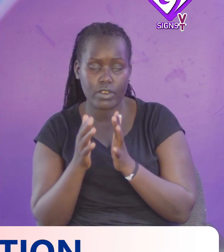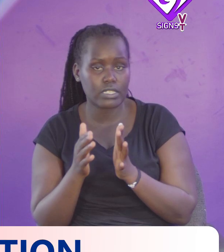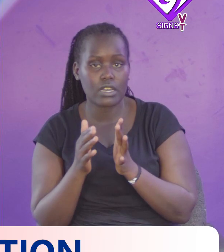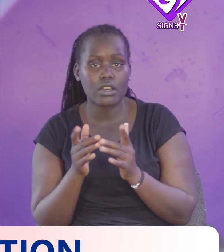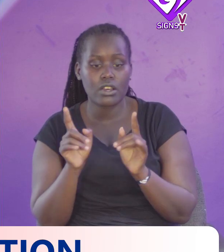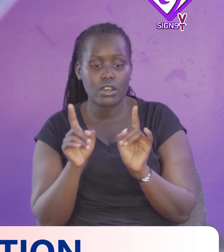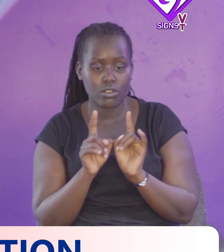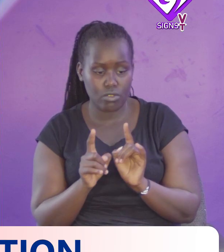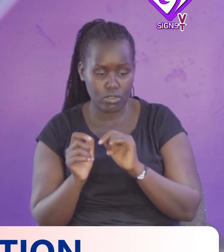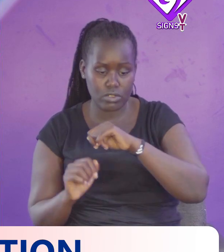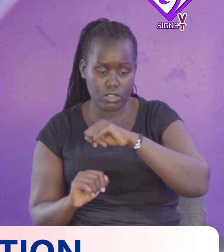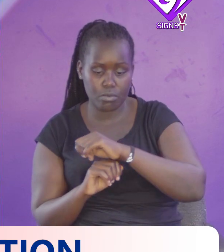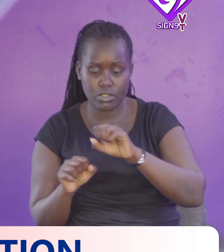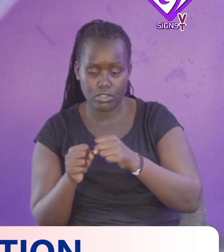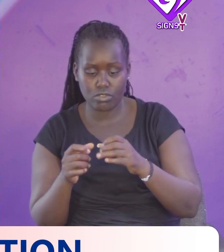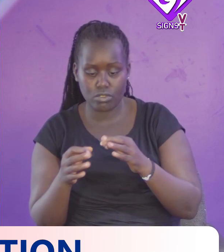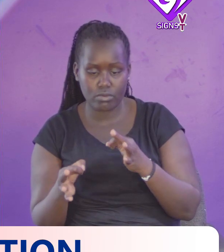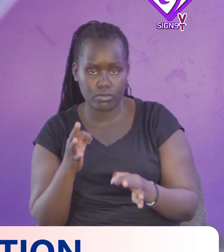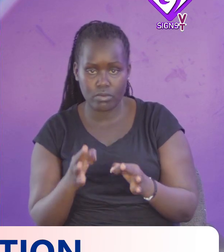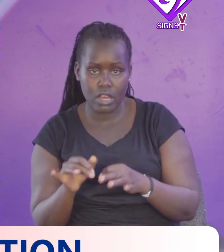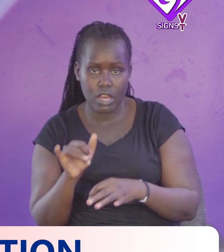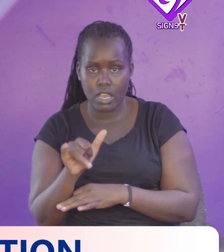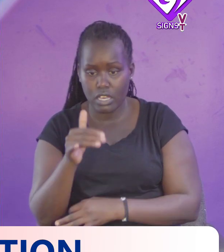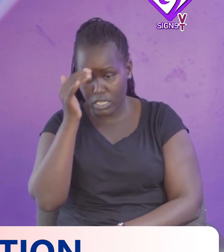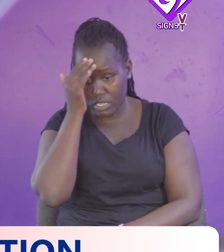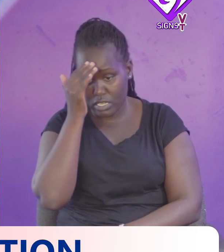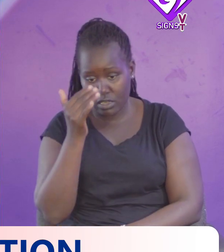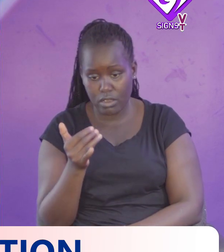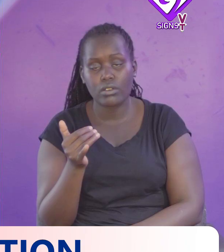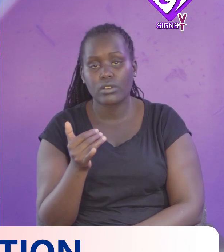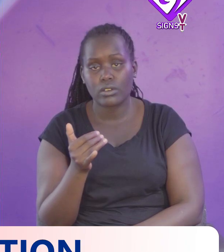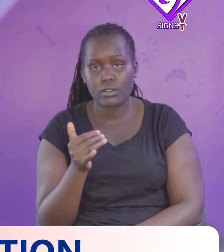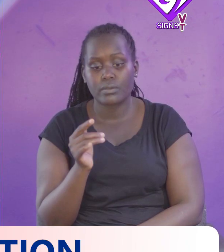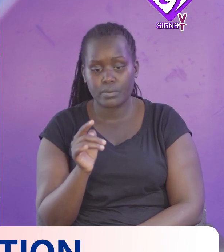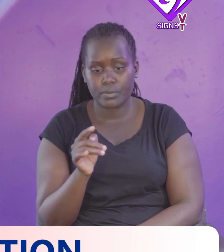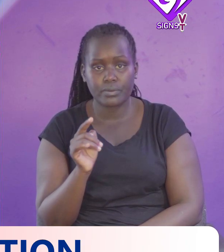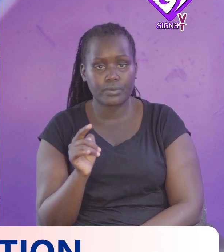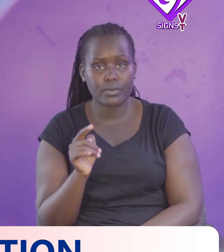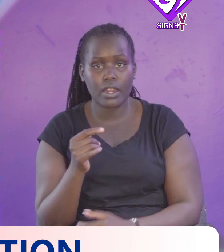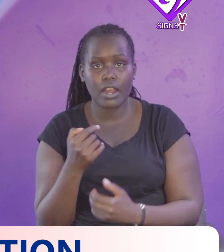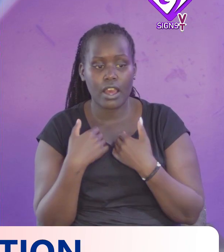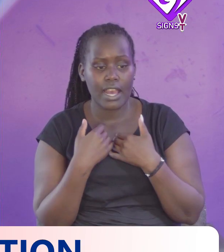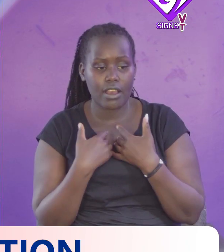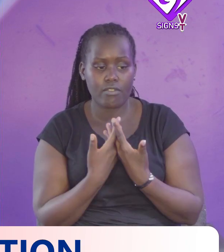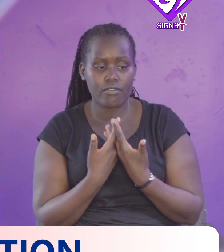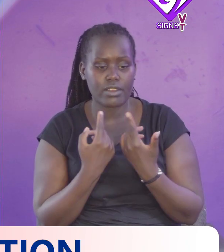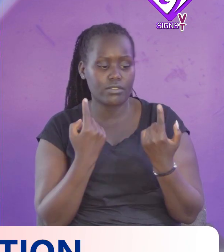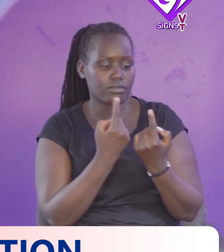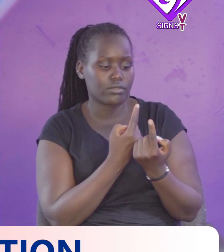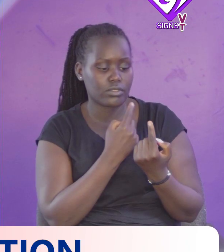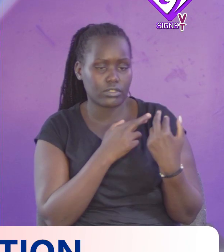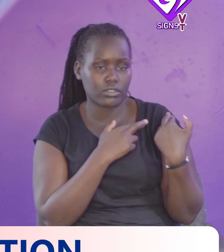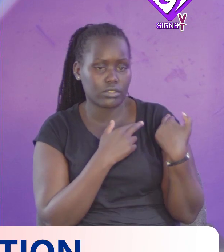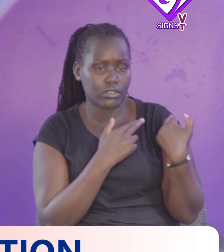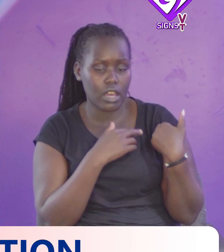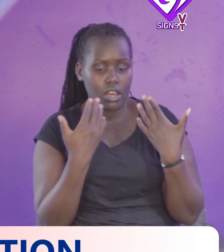social justice. Yes. So that is why he wore this coat of many colors. Oh, yes. To me,